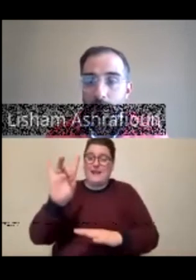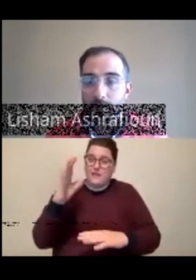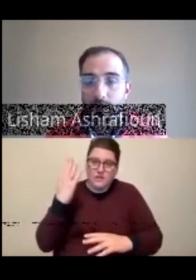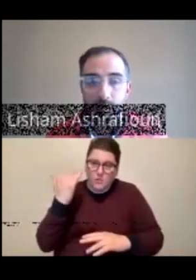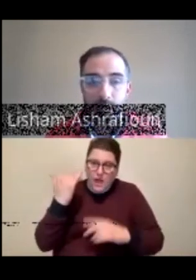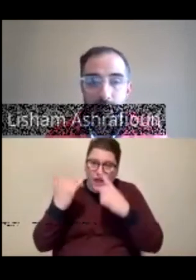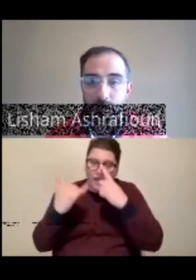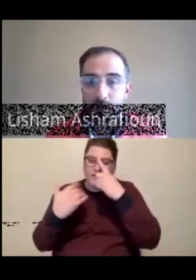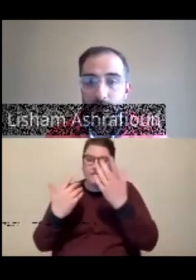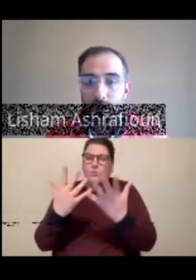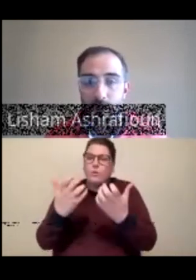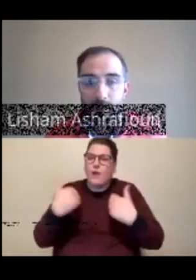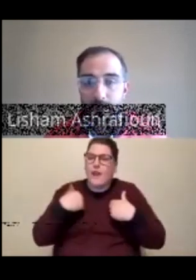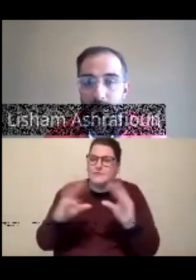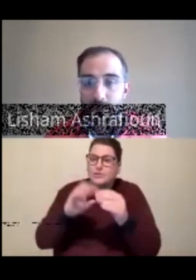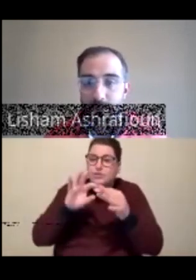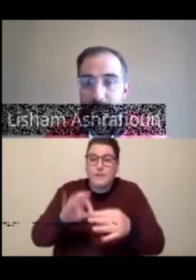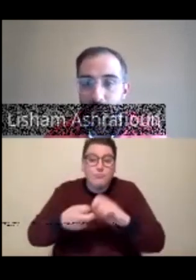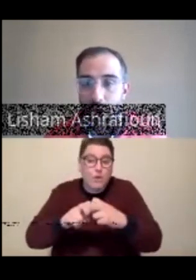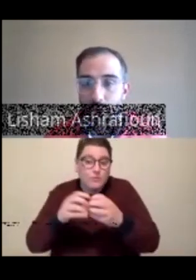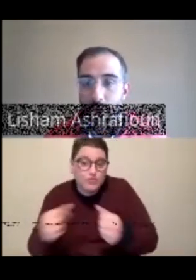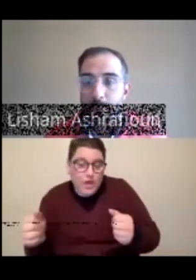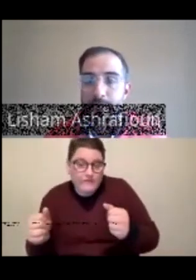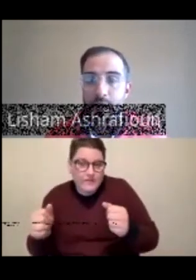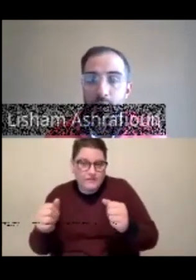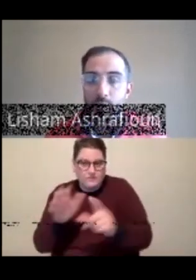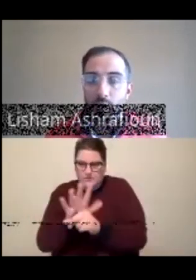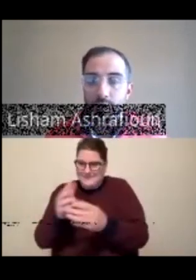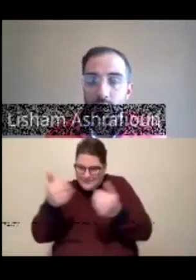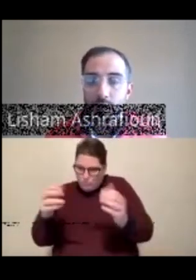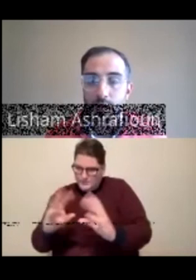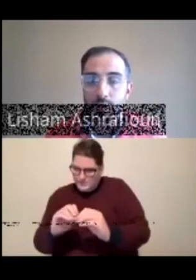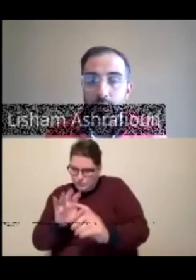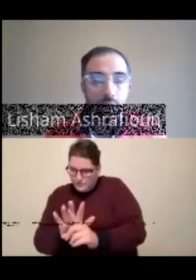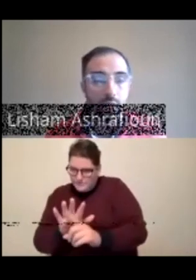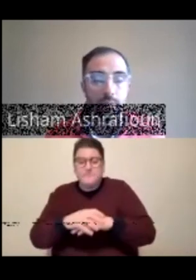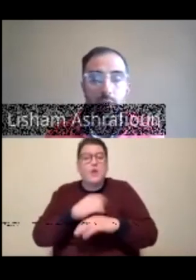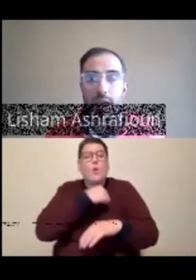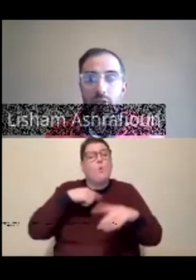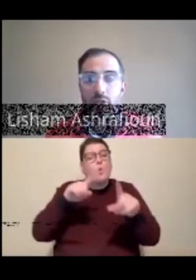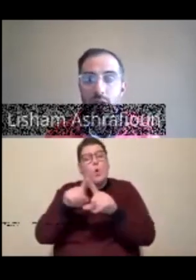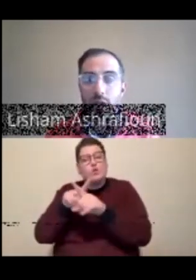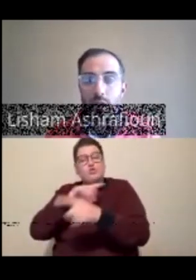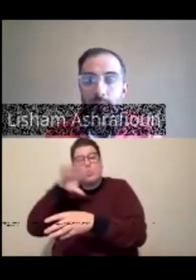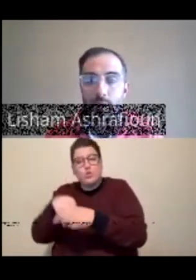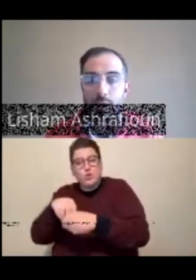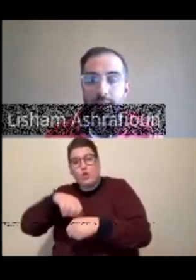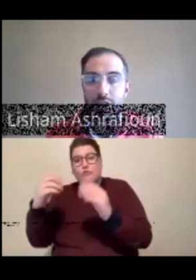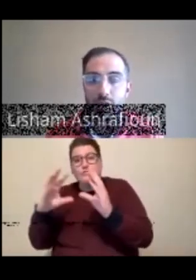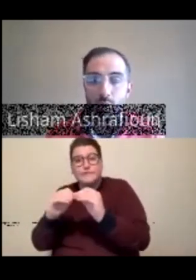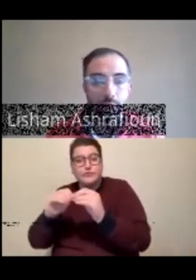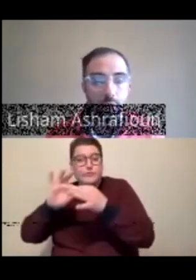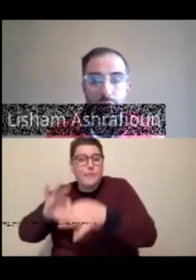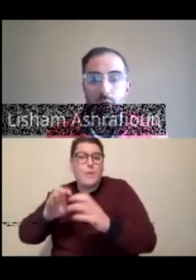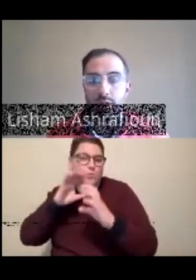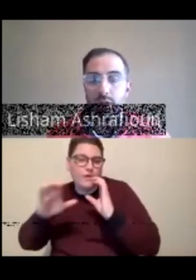a problem-solving session as a standalone. And then we've also included a communication